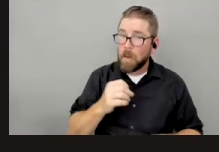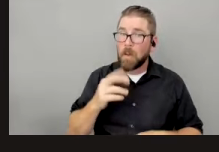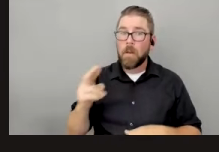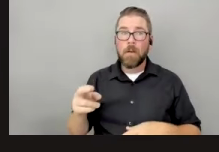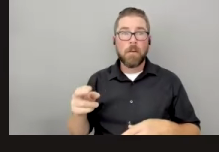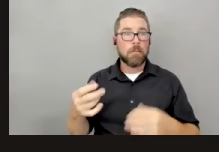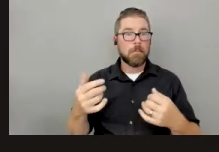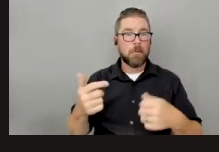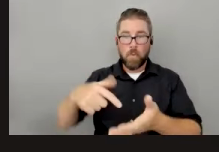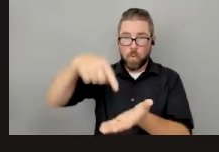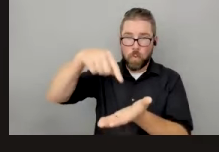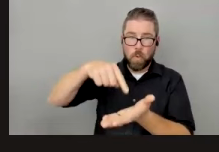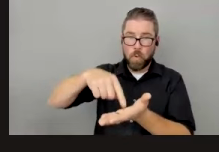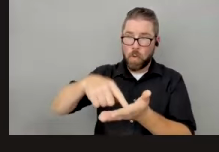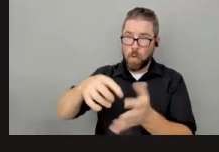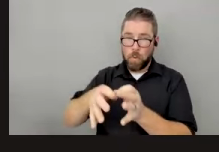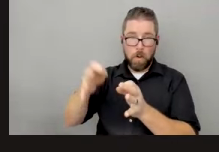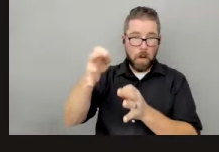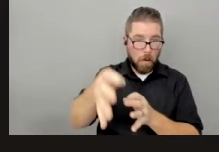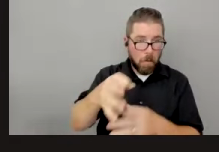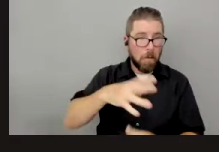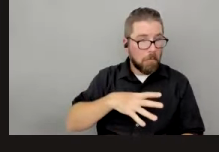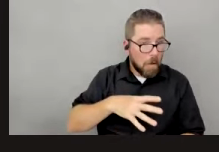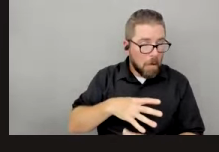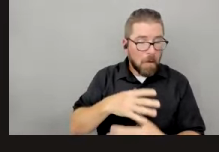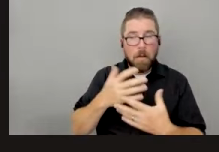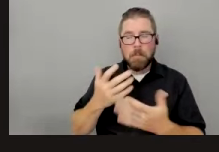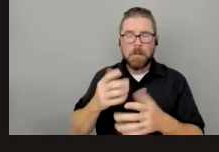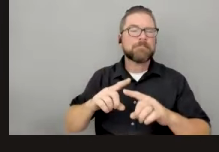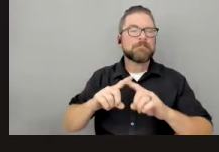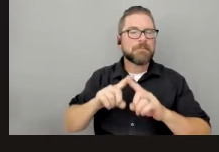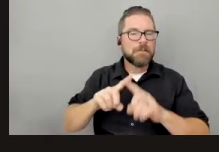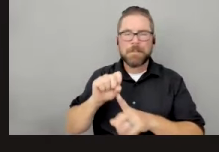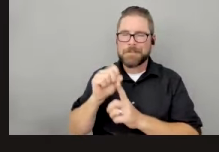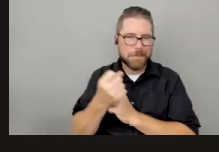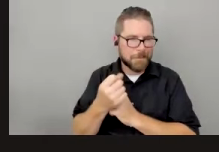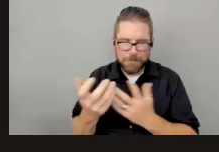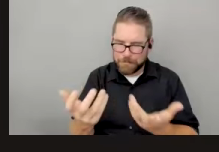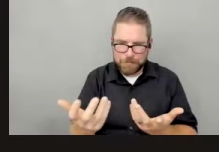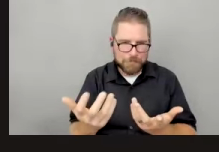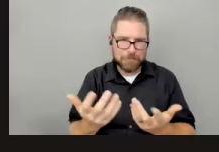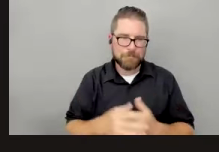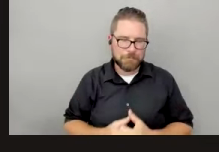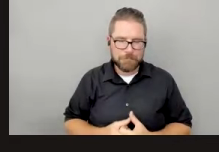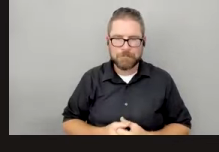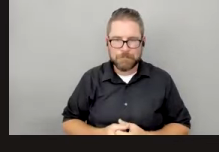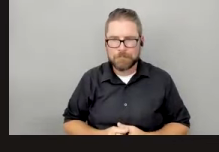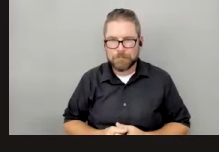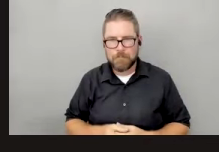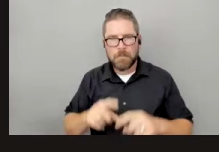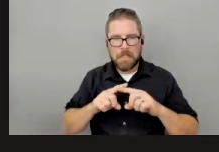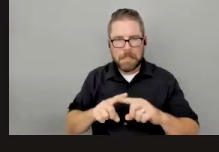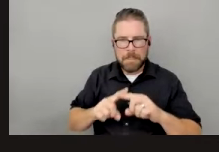said before, this is all case by case. And, what's reasonable, it's really dependent on the student's medical